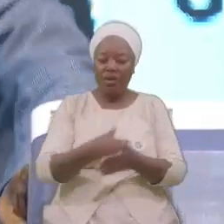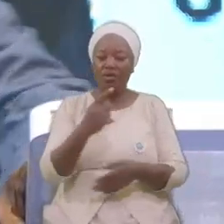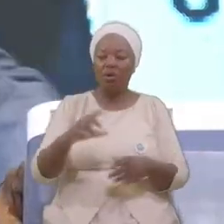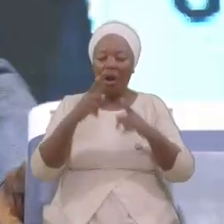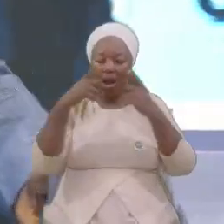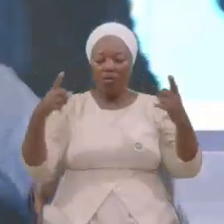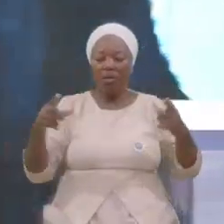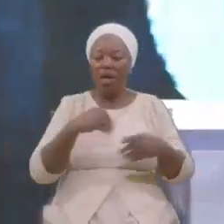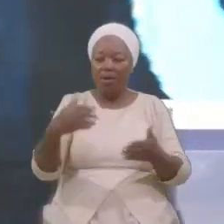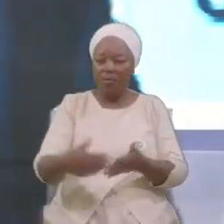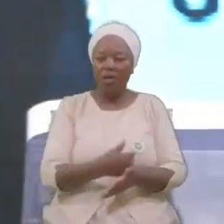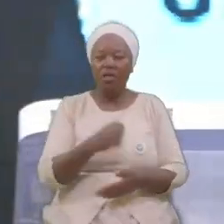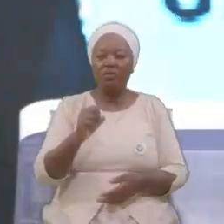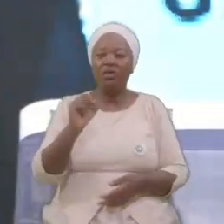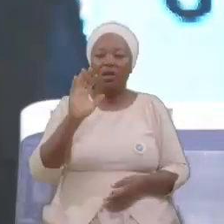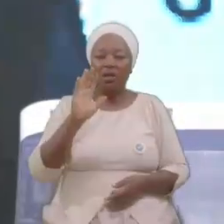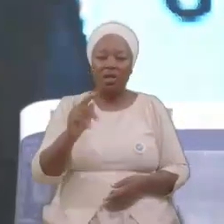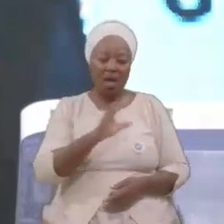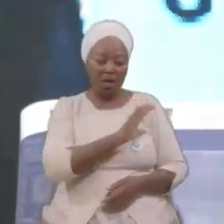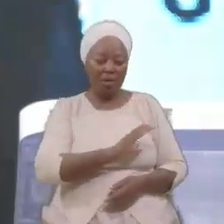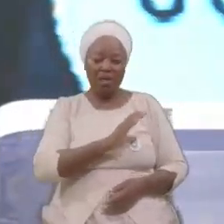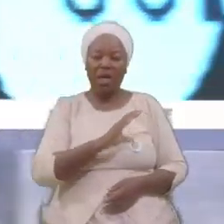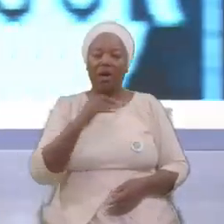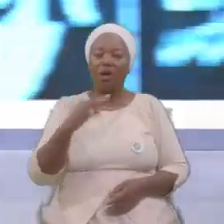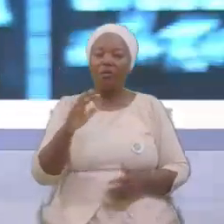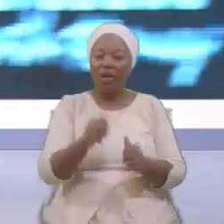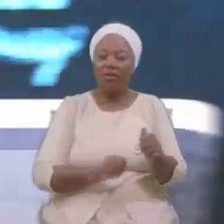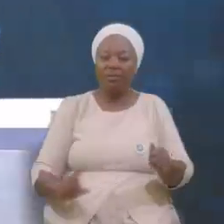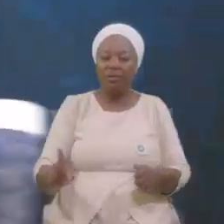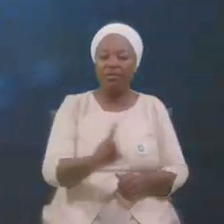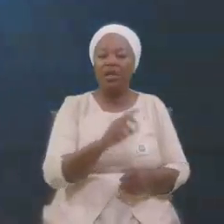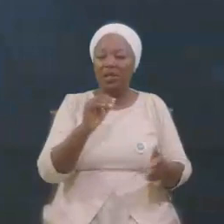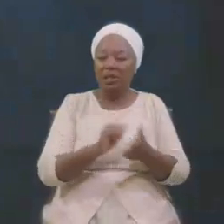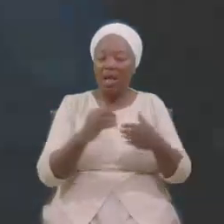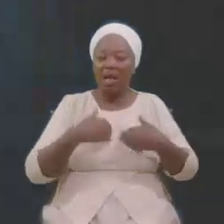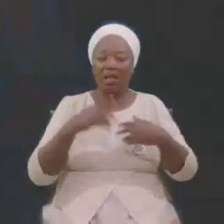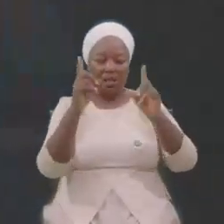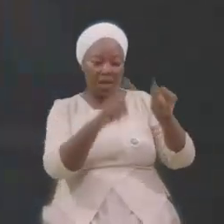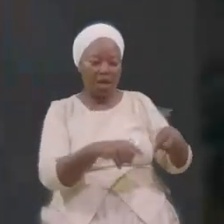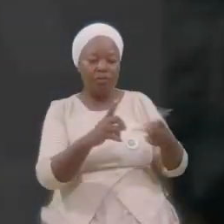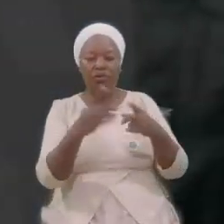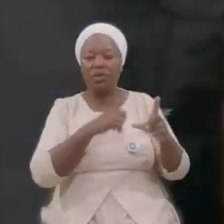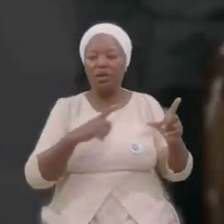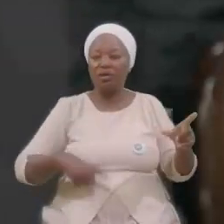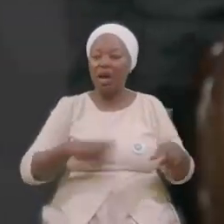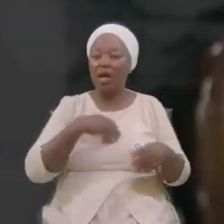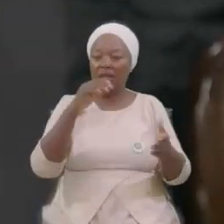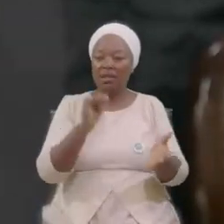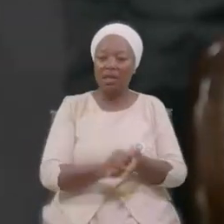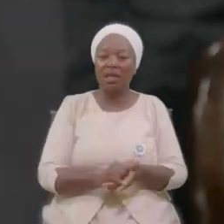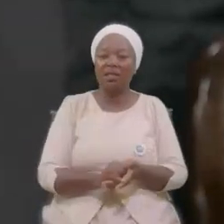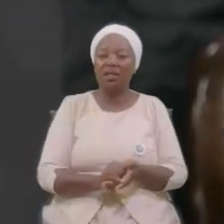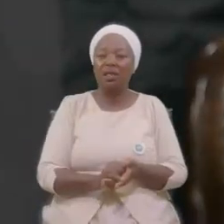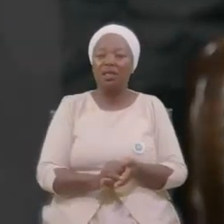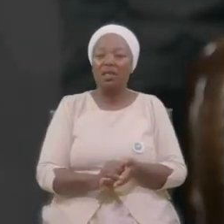it renews the character of everyone that has come to the Lord. And that the